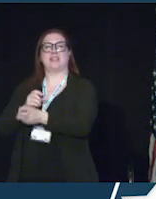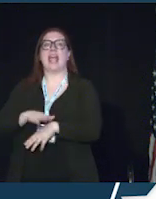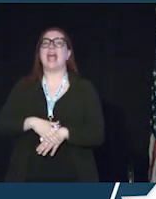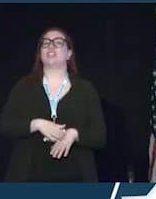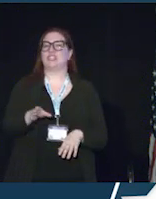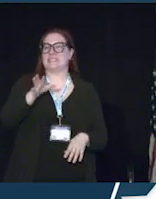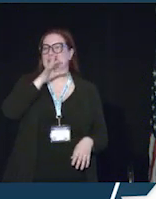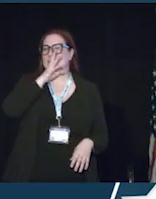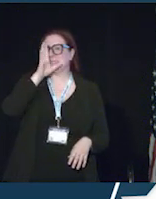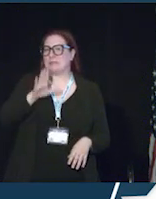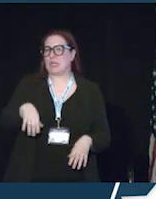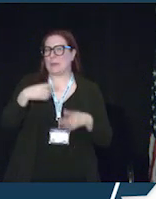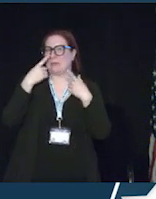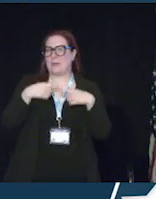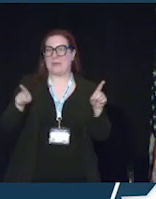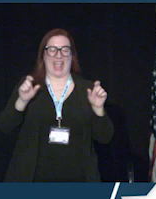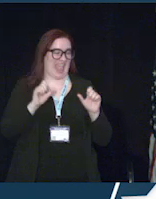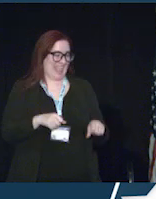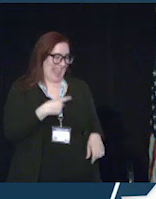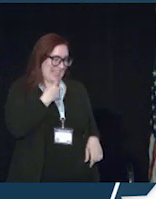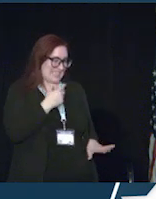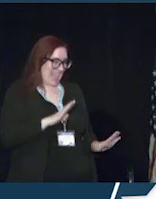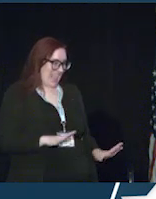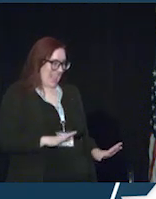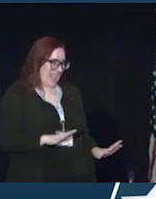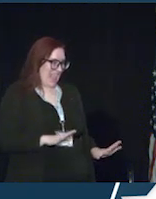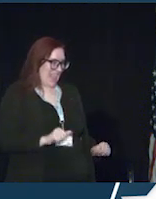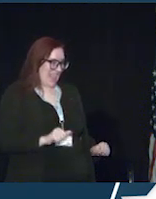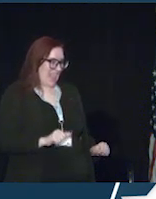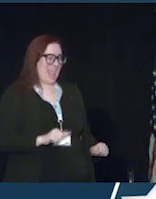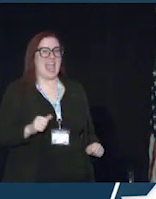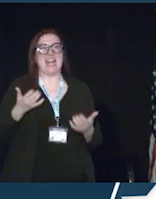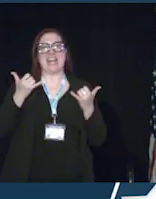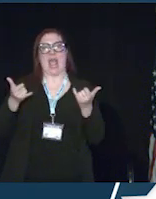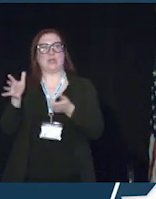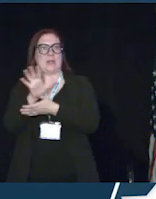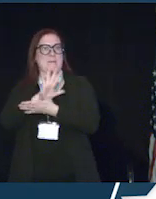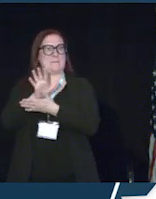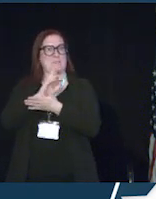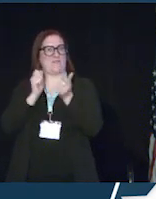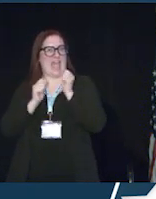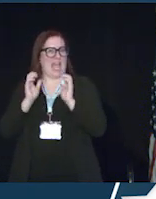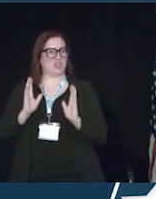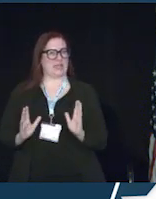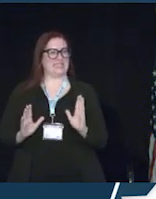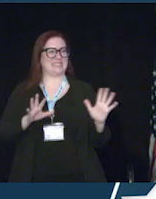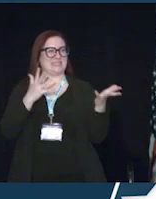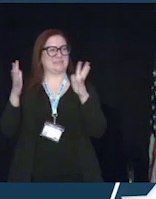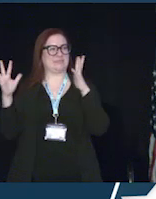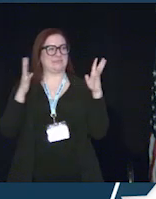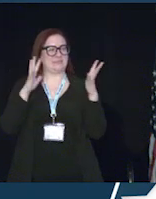speaker, and now, am I allowed to say it? A movie actress.